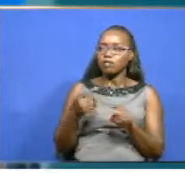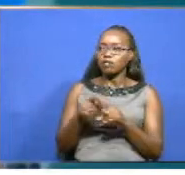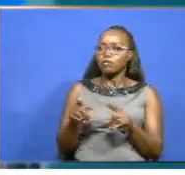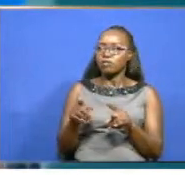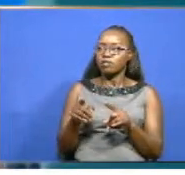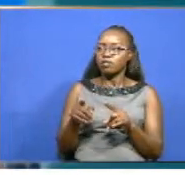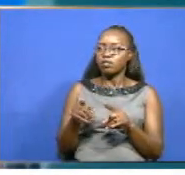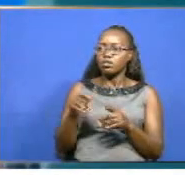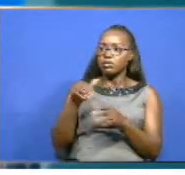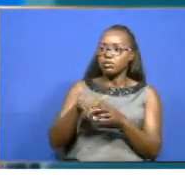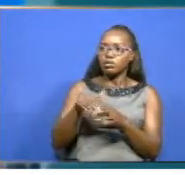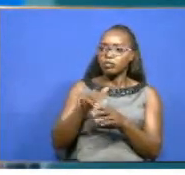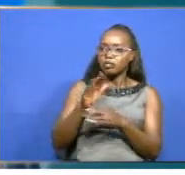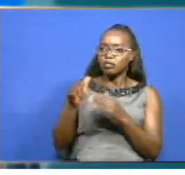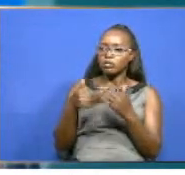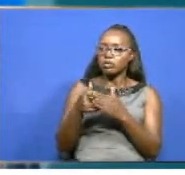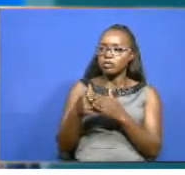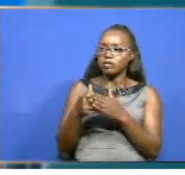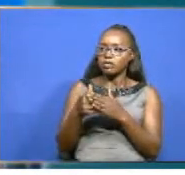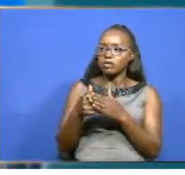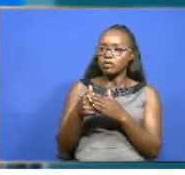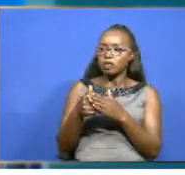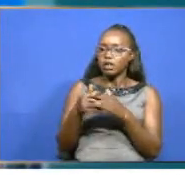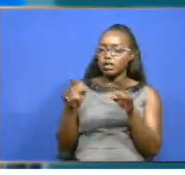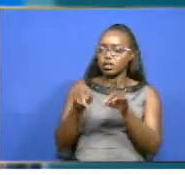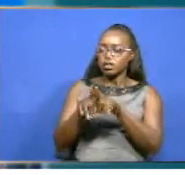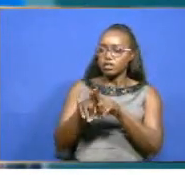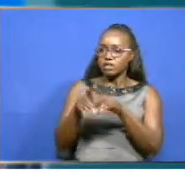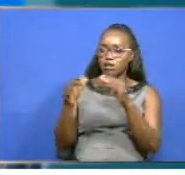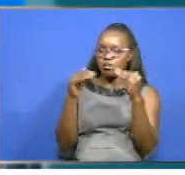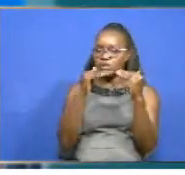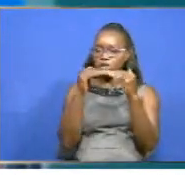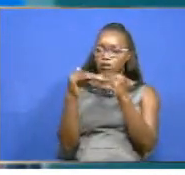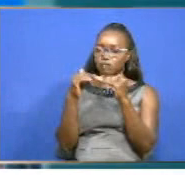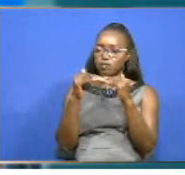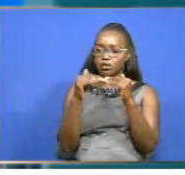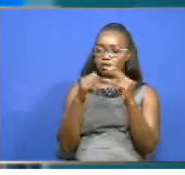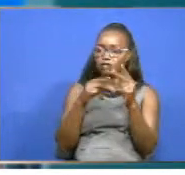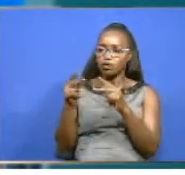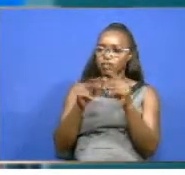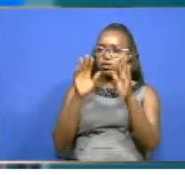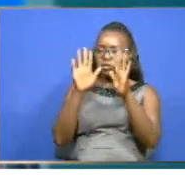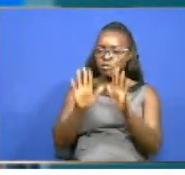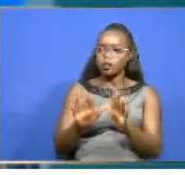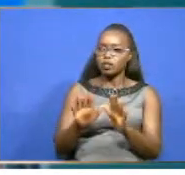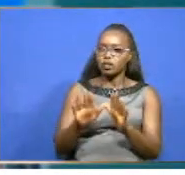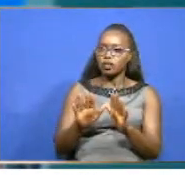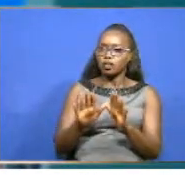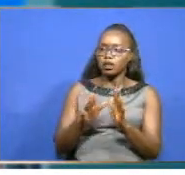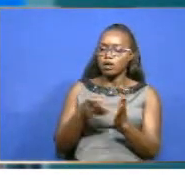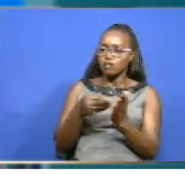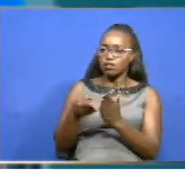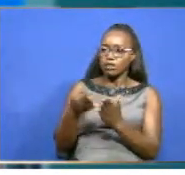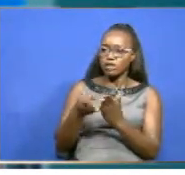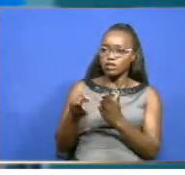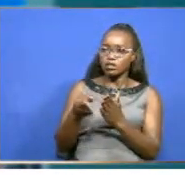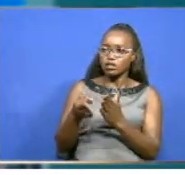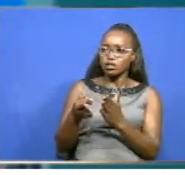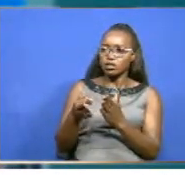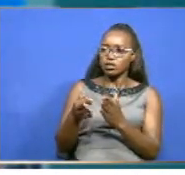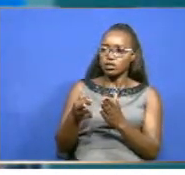in investment in all that at the same level is critically important. So when it comes to financing, when it comes